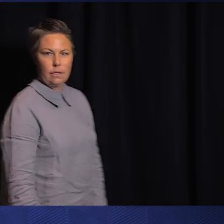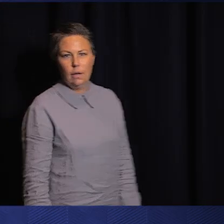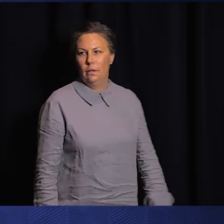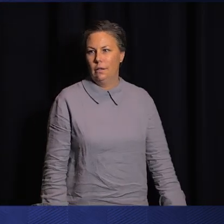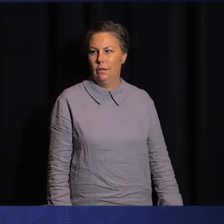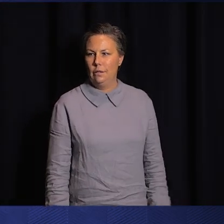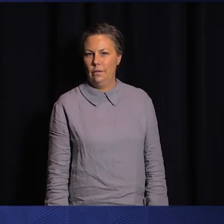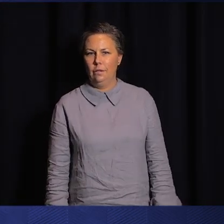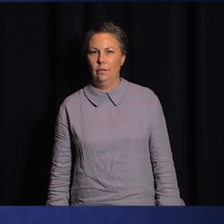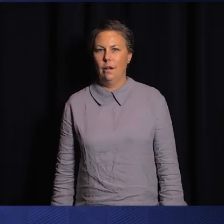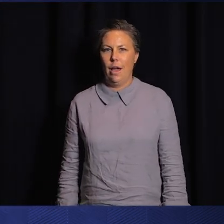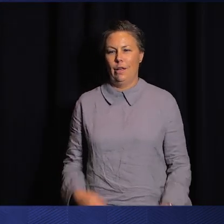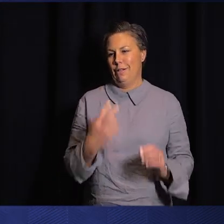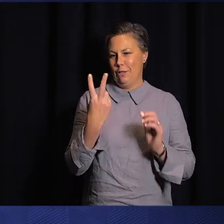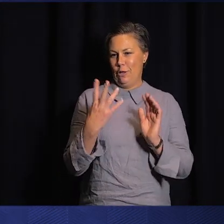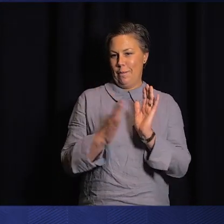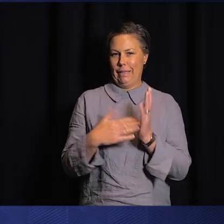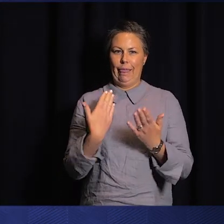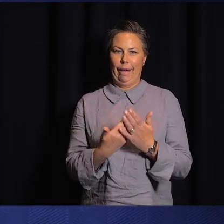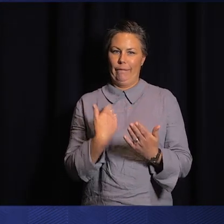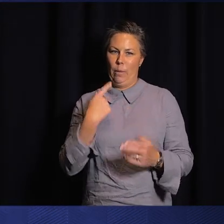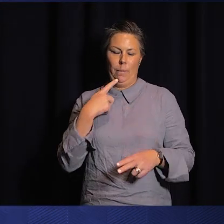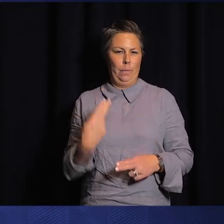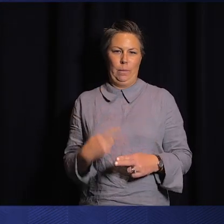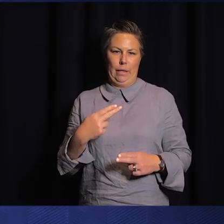Okay, we only have 3 minutes, yeah. So I'll be very quick.